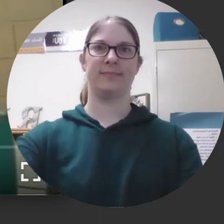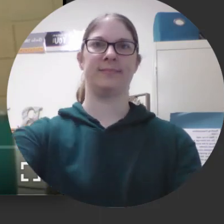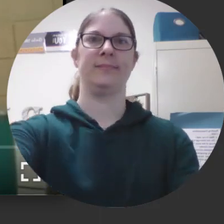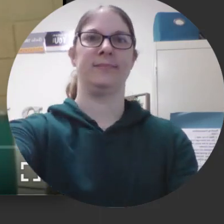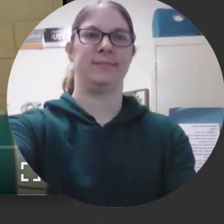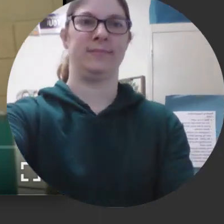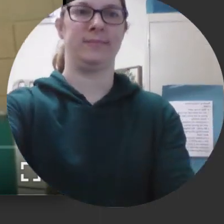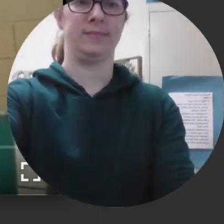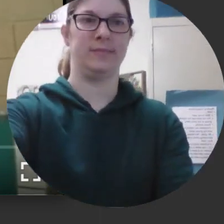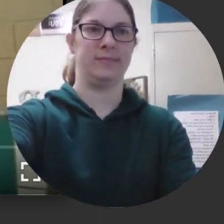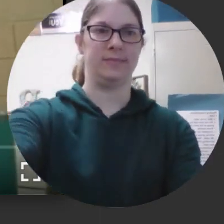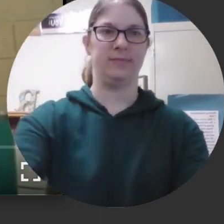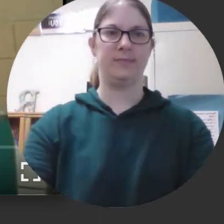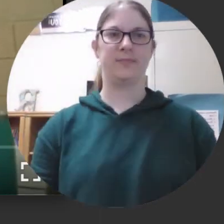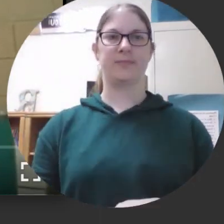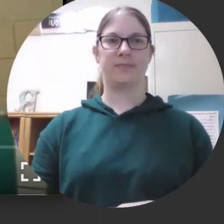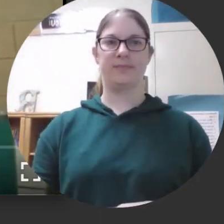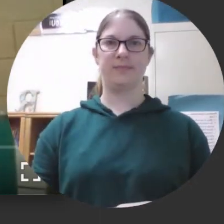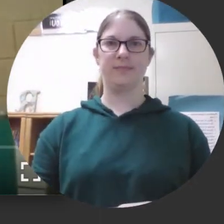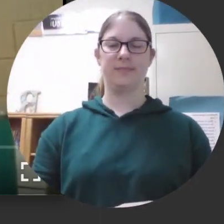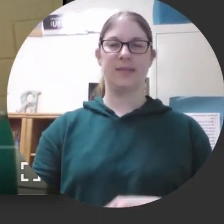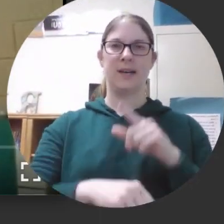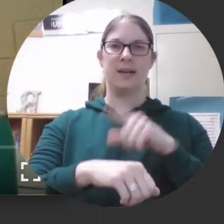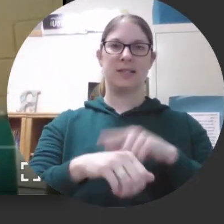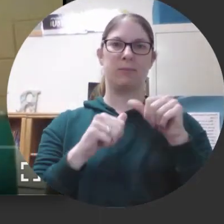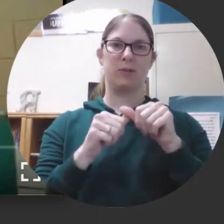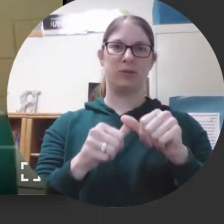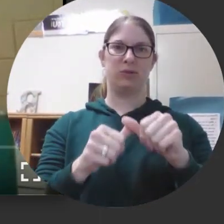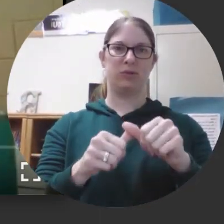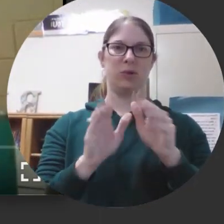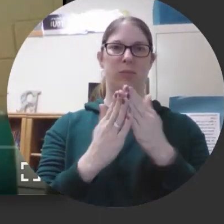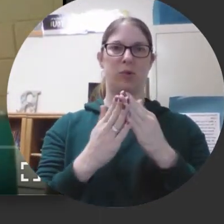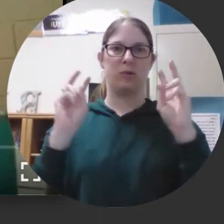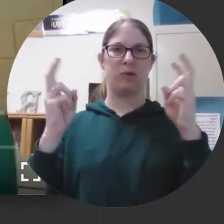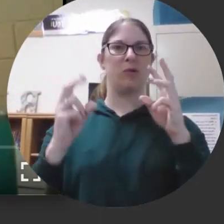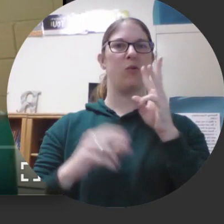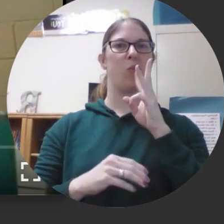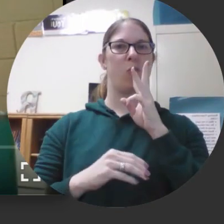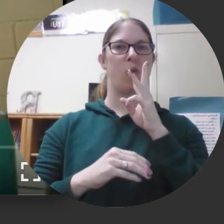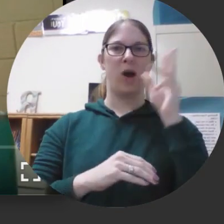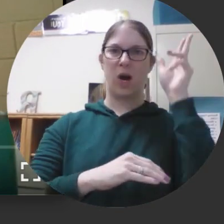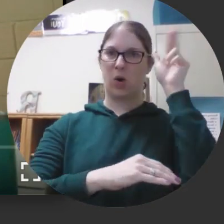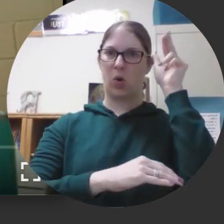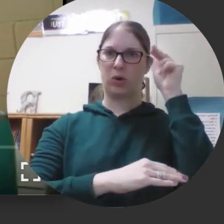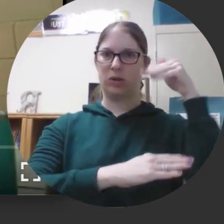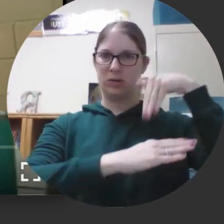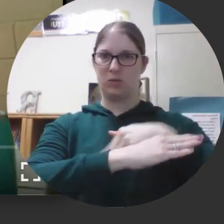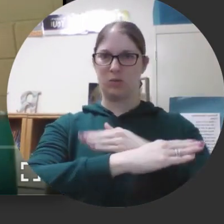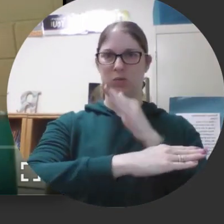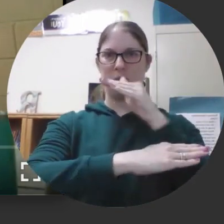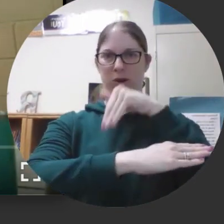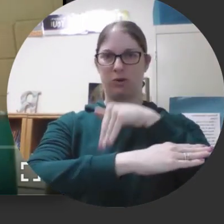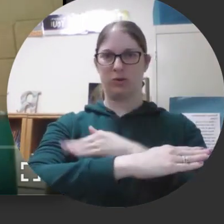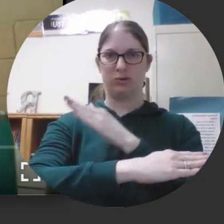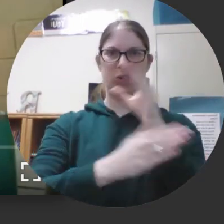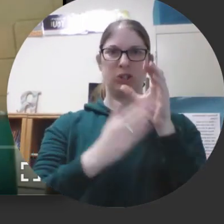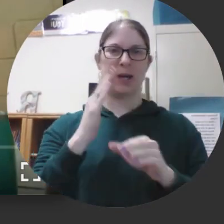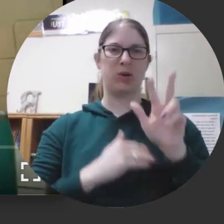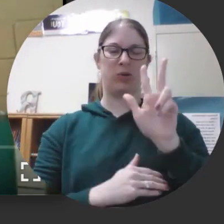All right, it is time to continue our reading of The Water Horse. We are on chapter 3,